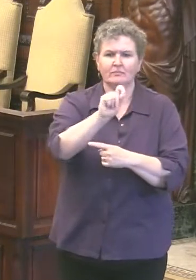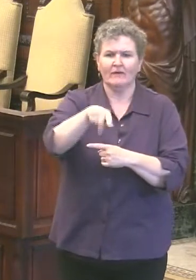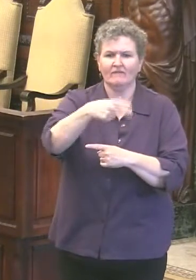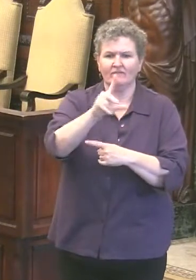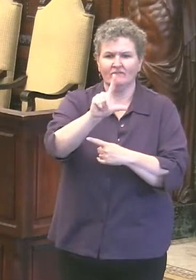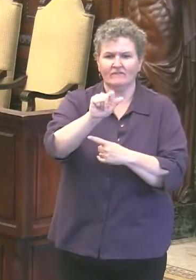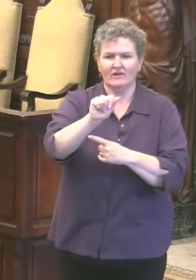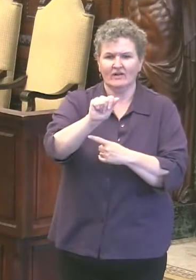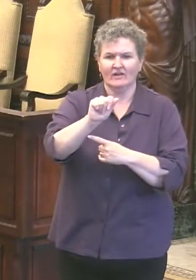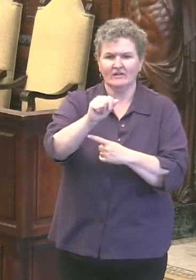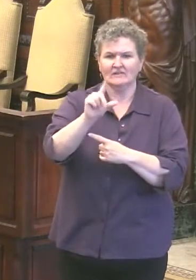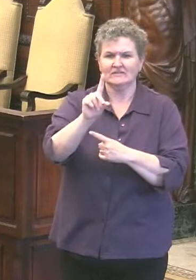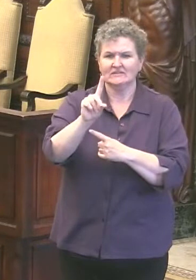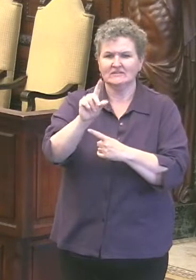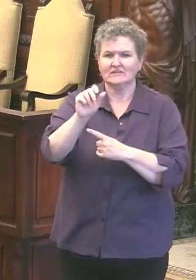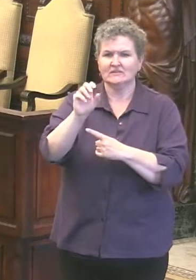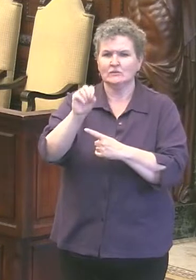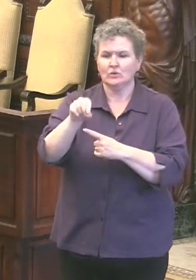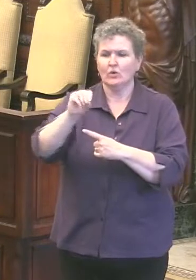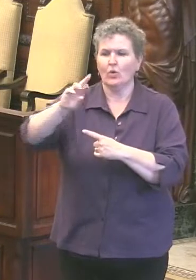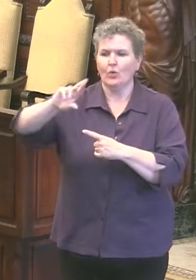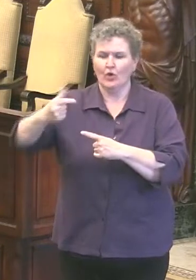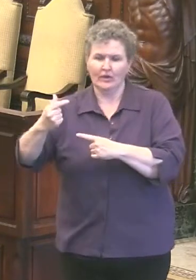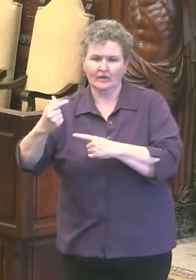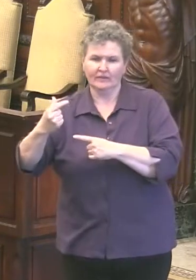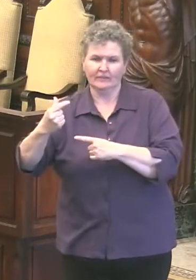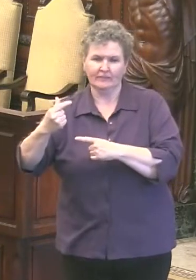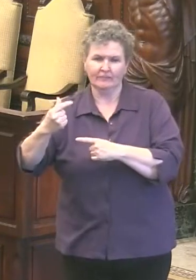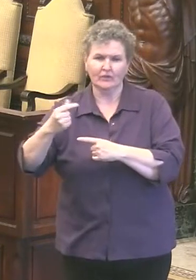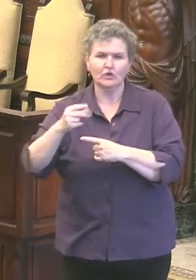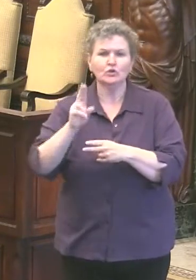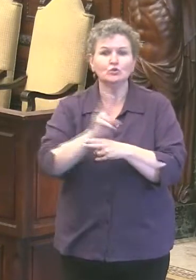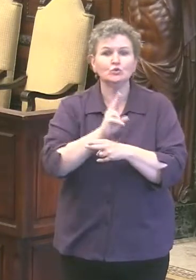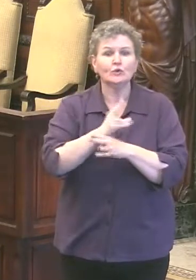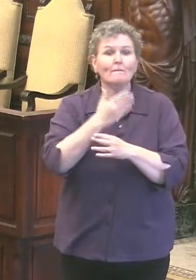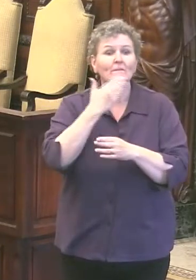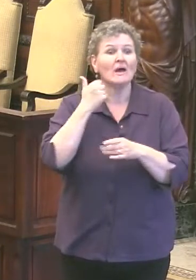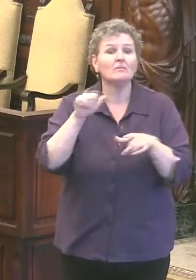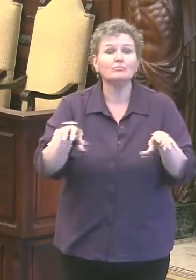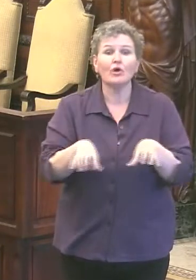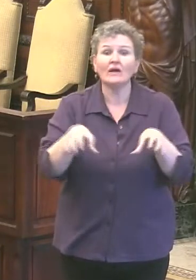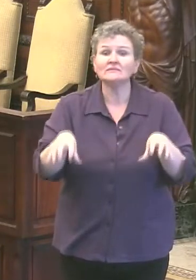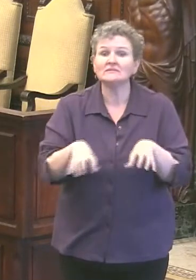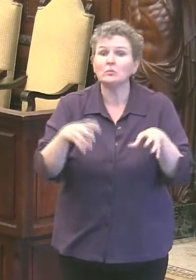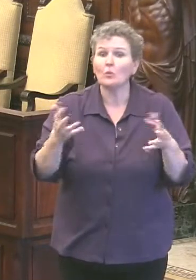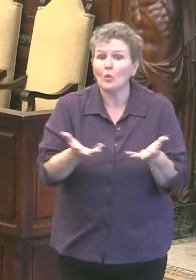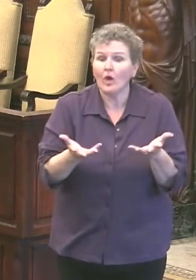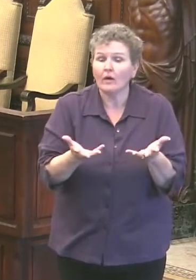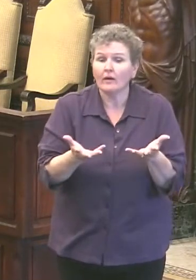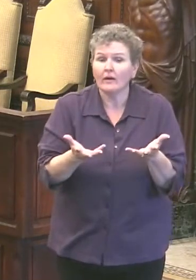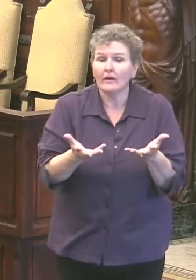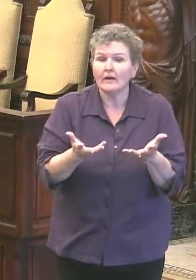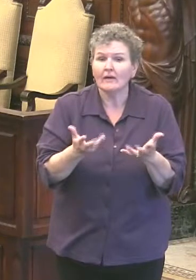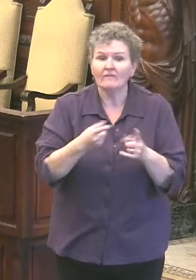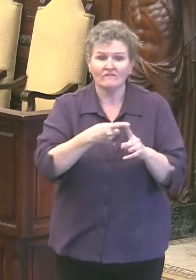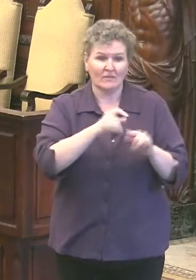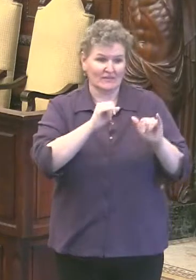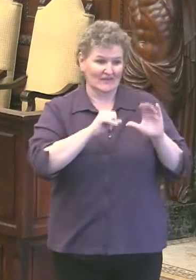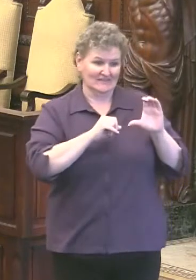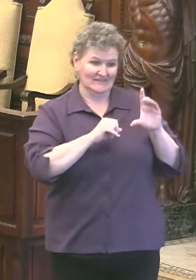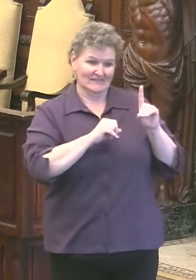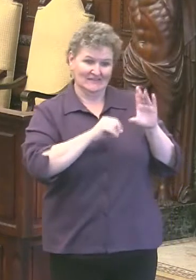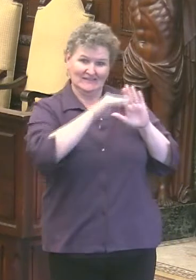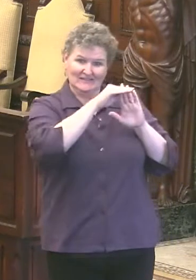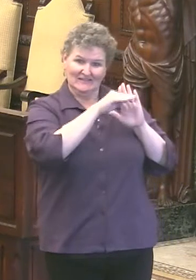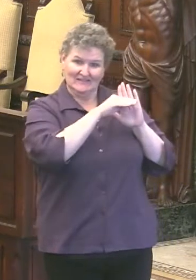www.philasd.org/2020schoolstart, we will use the guidance and best practices recommended by public health experts, such as the Centers for Disease Control